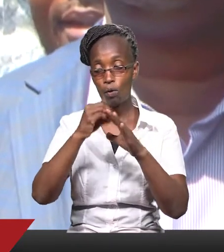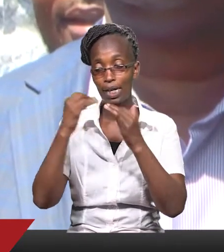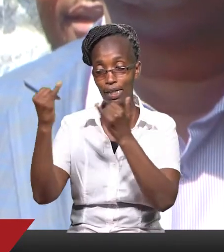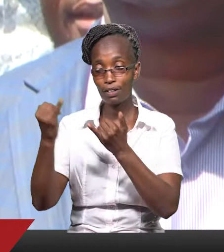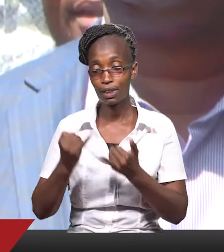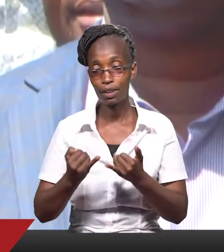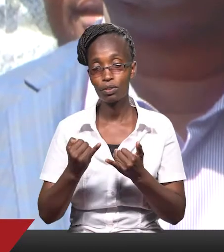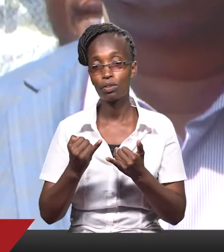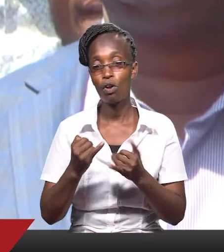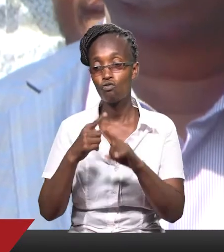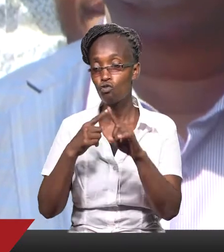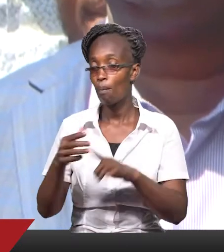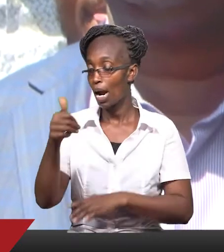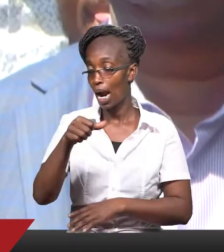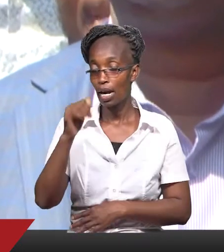invitation from